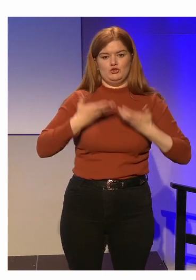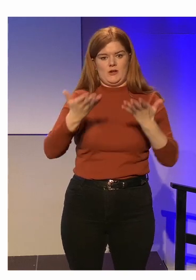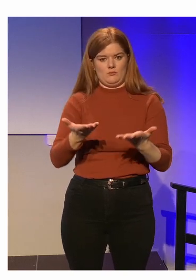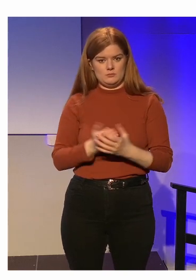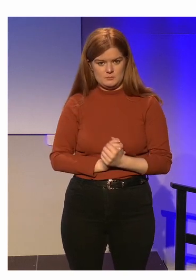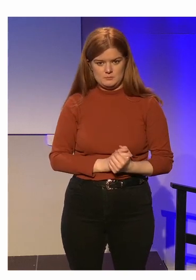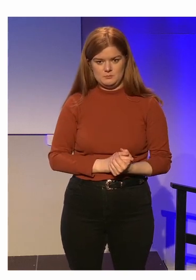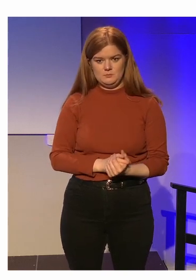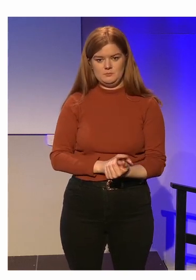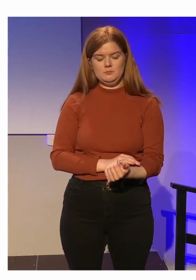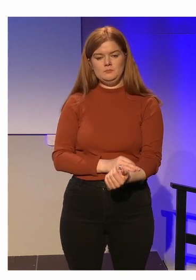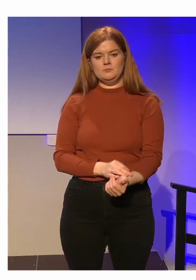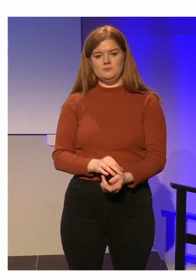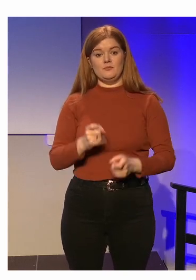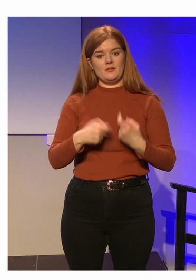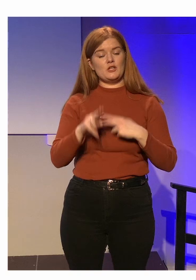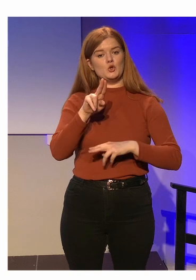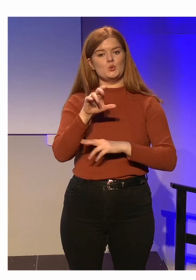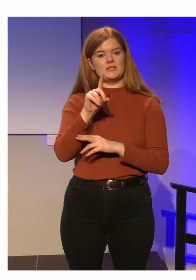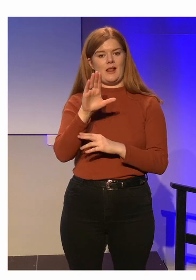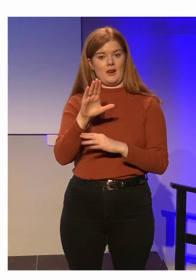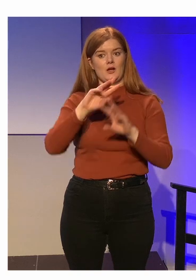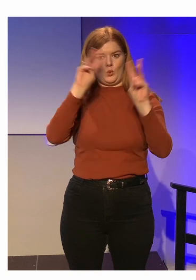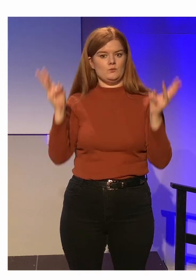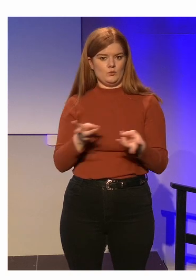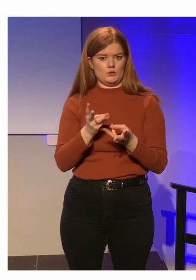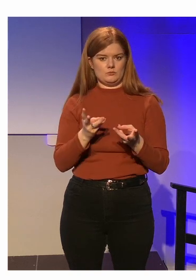throughout. And then there's UDL globally.